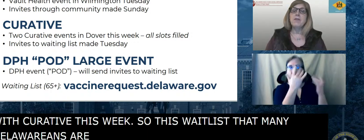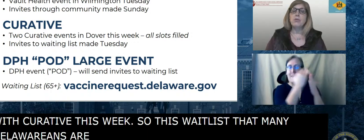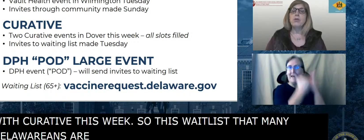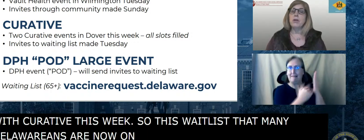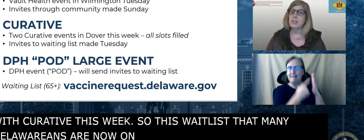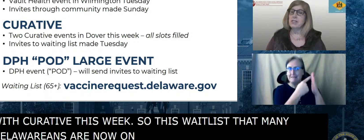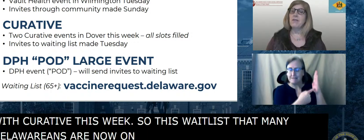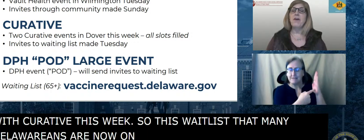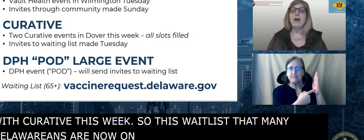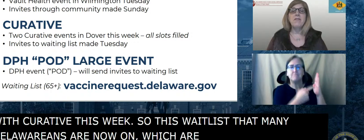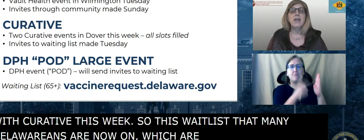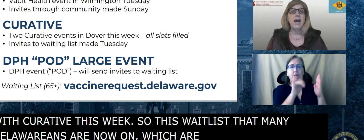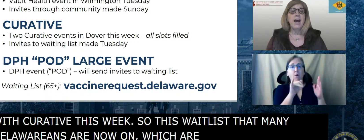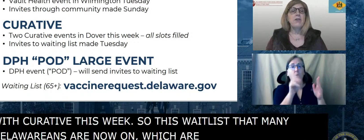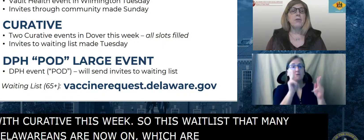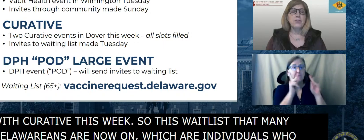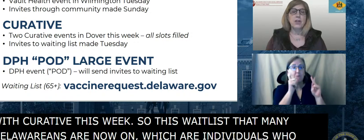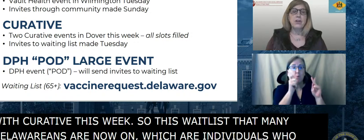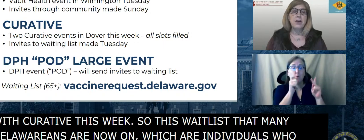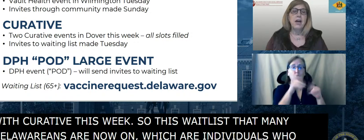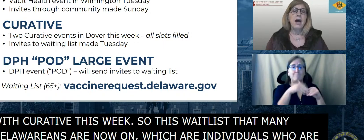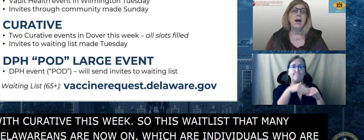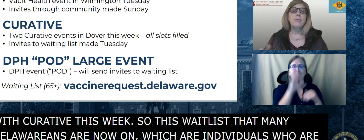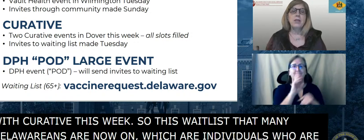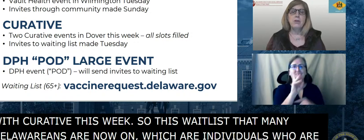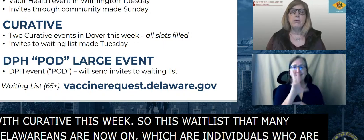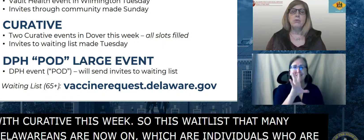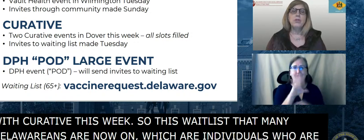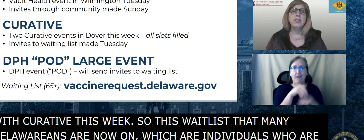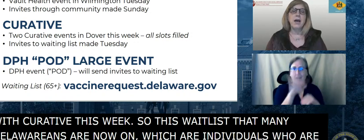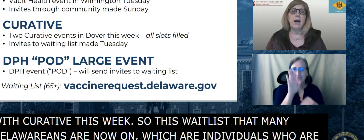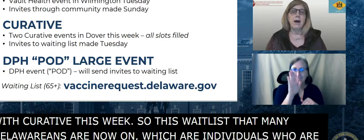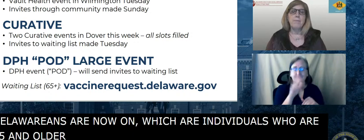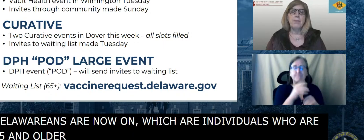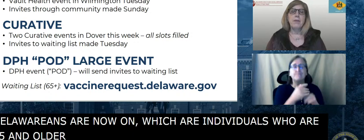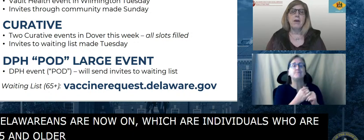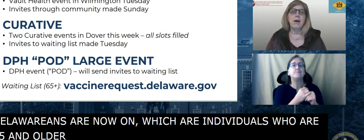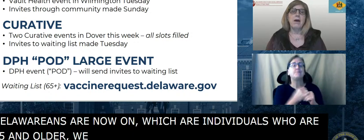are individuals who are 65 and older. We used